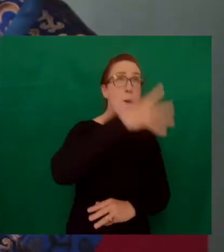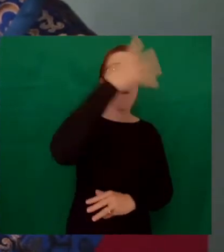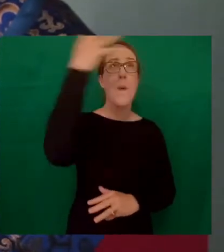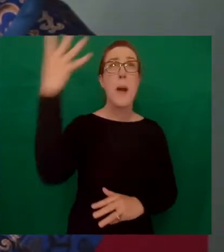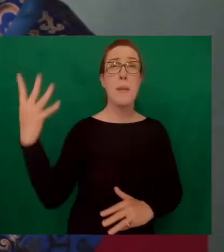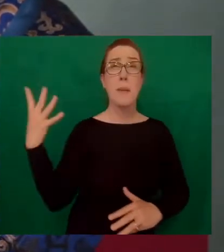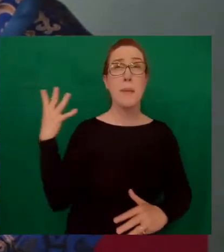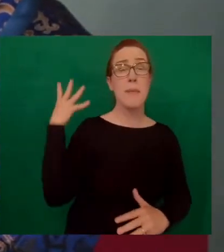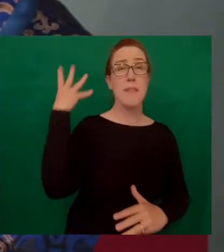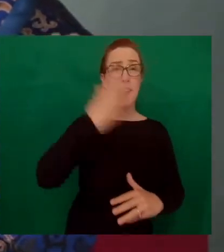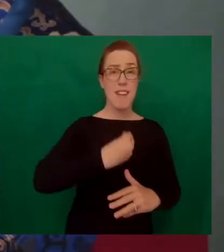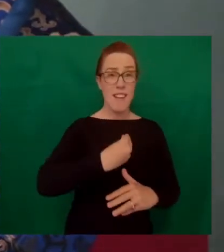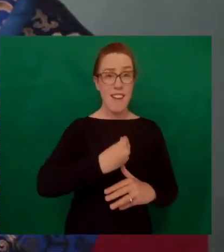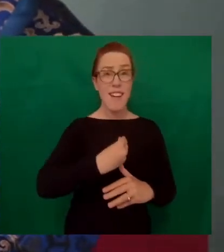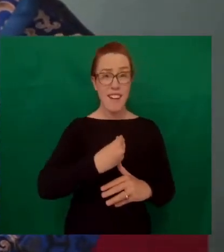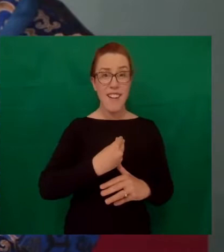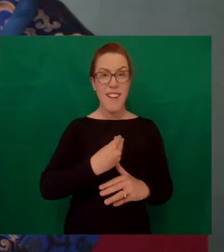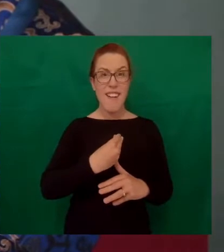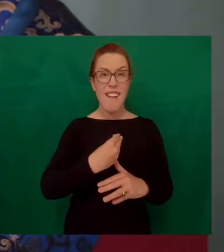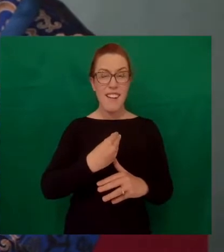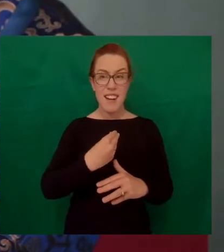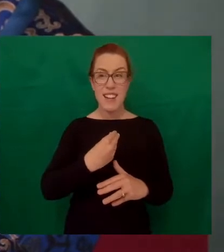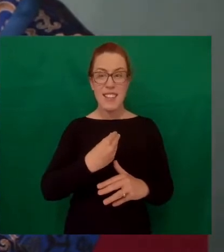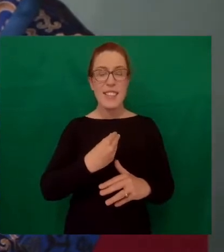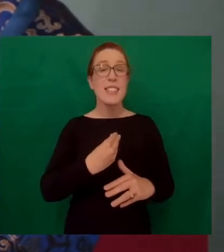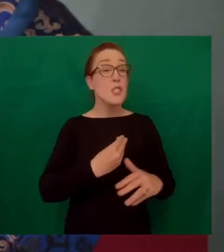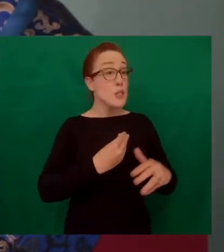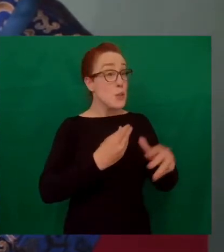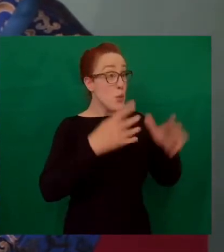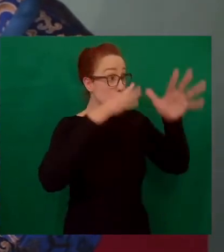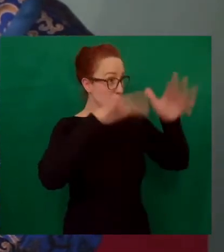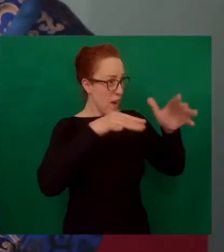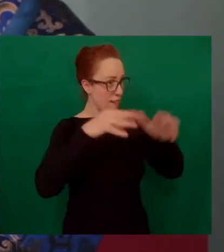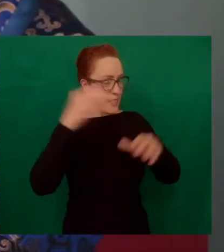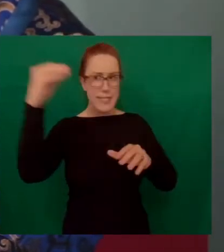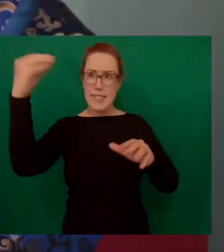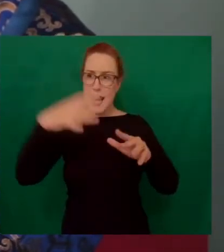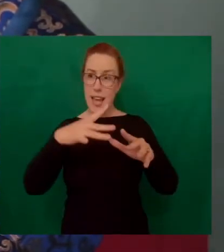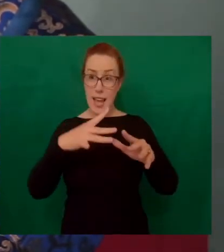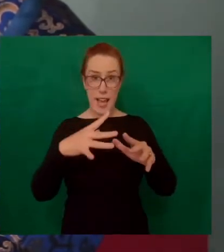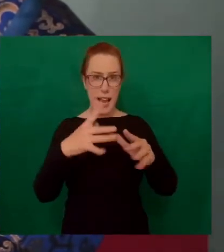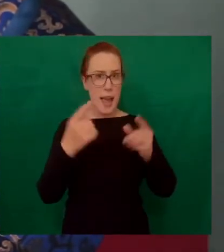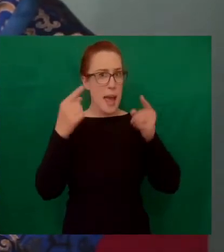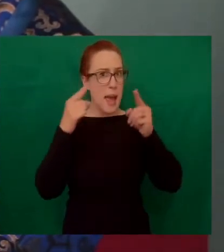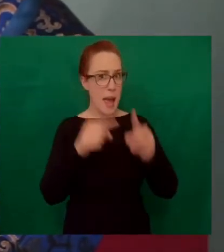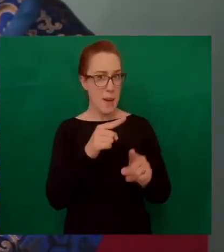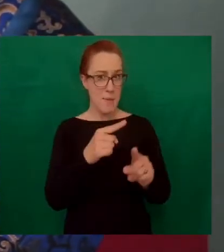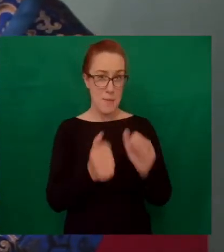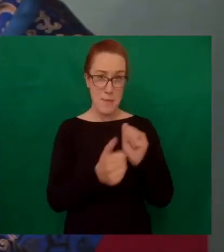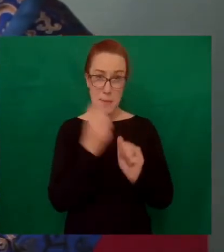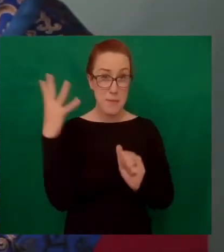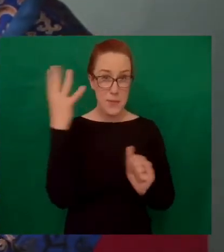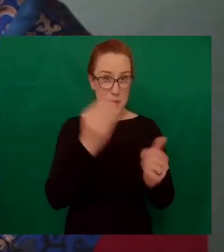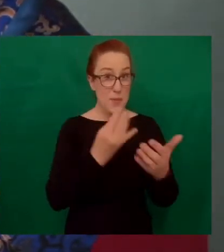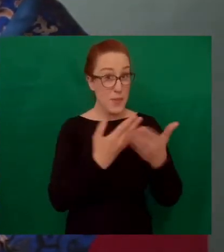a rainbow. The most beautiful things happen between the rain and the sun, don't they? Said